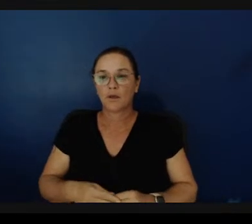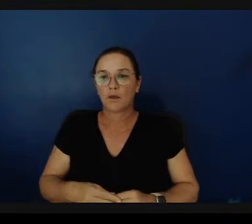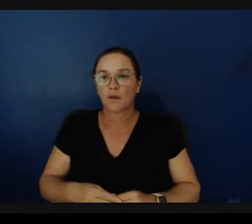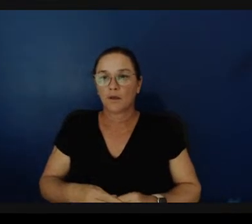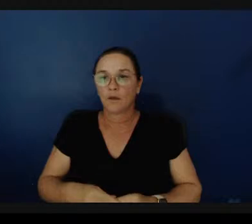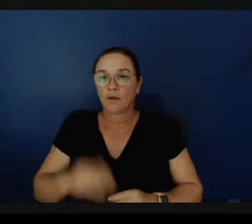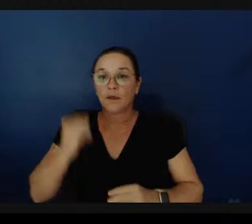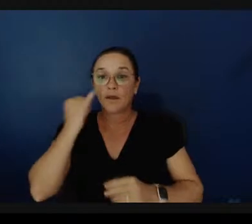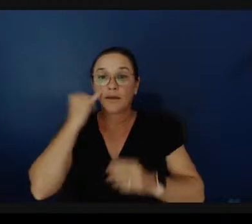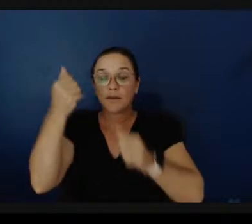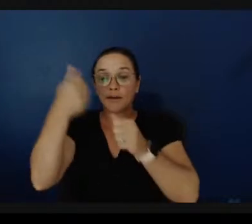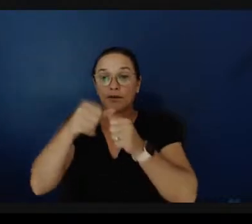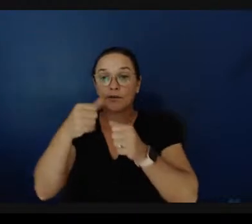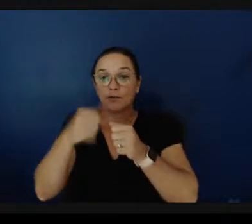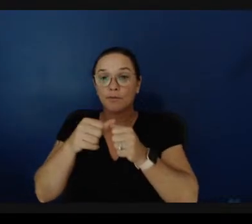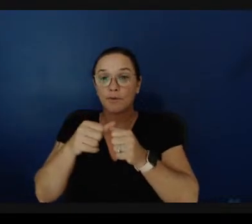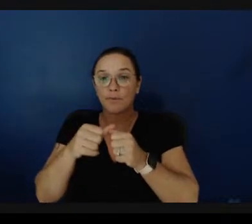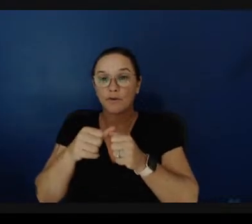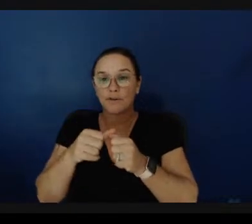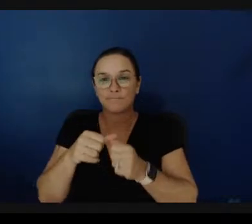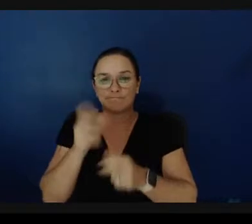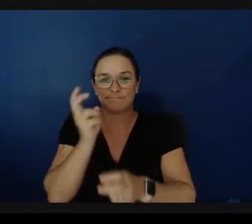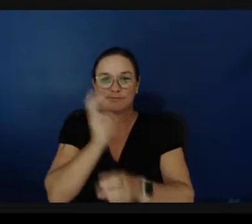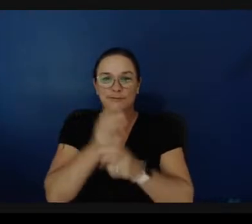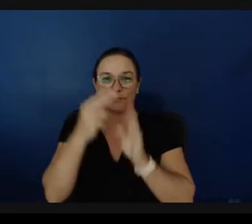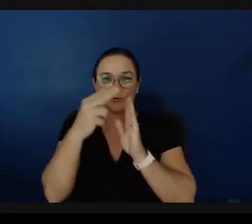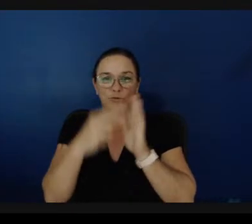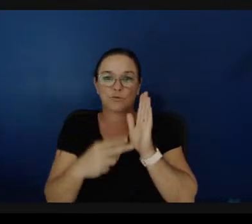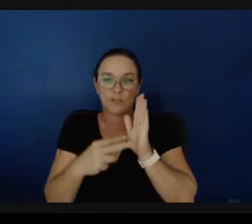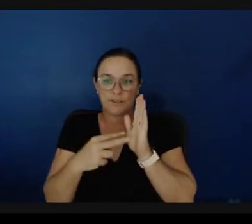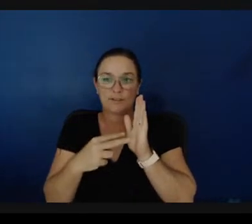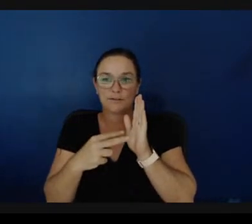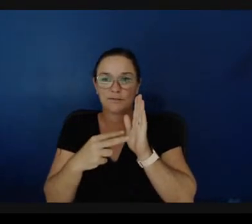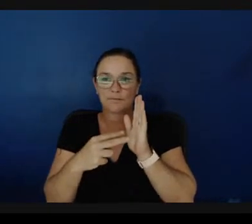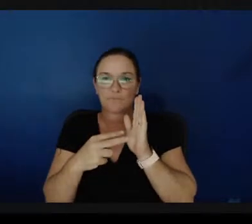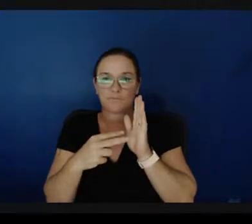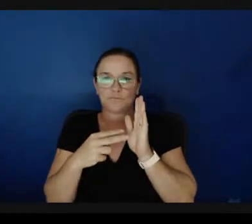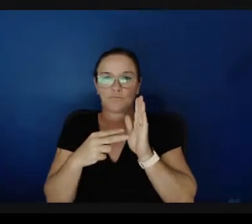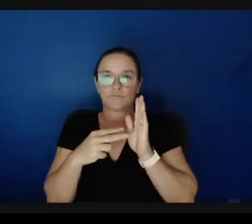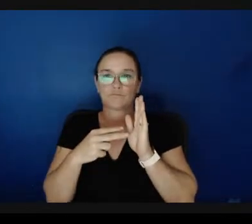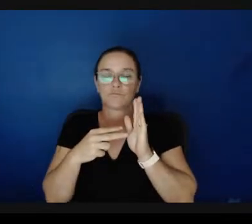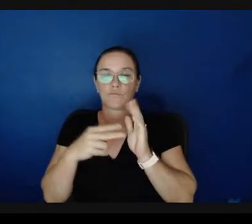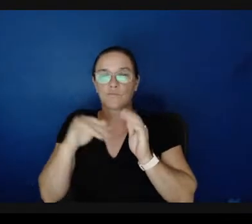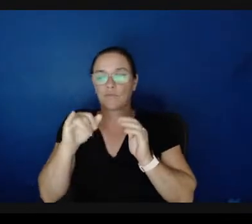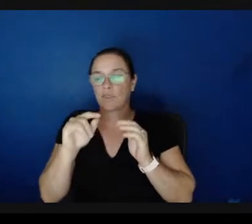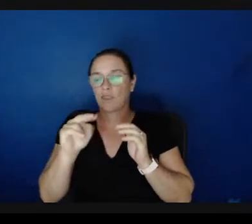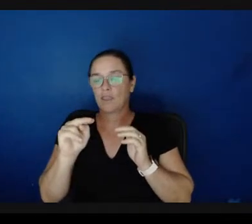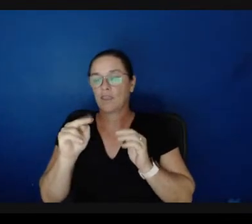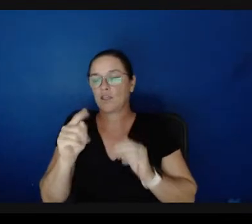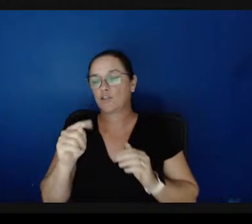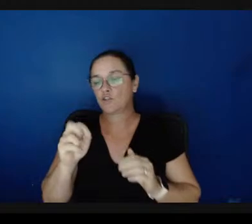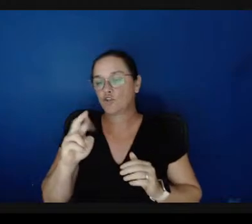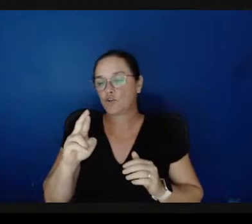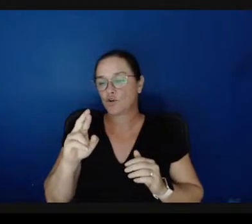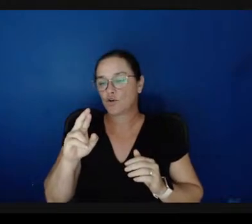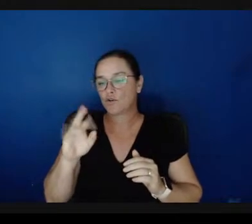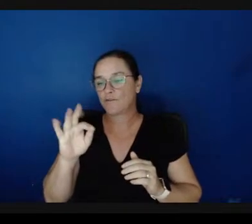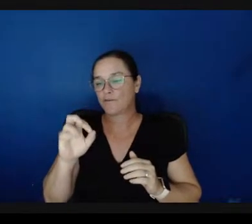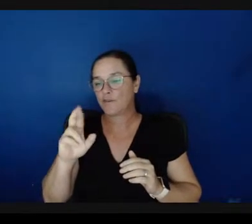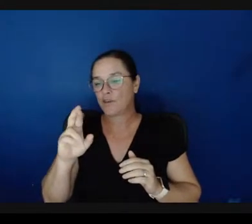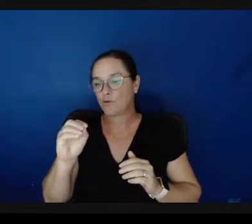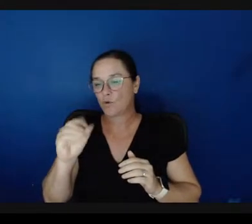you recall, it's tricky to read interferograms. We had a whole volcano watch last week on this, and how beyond the